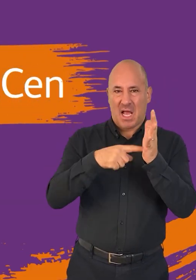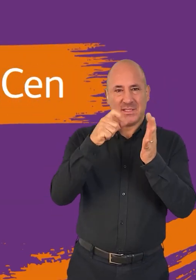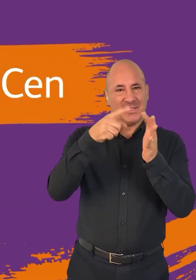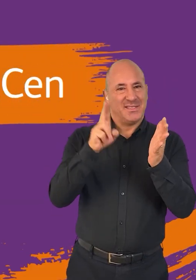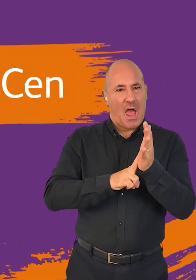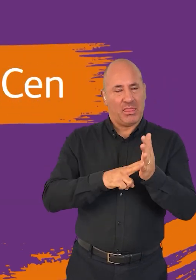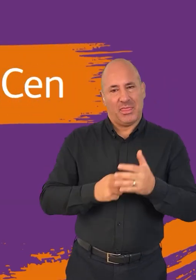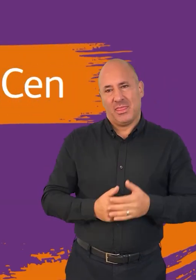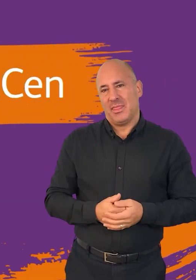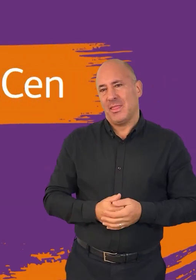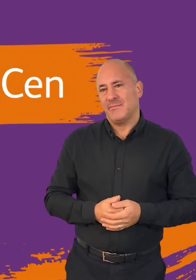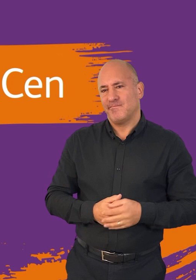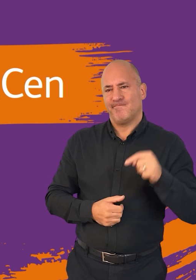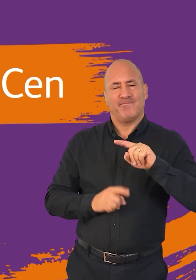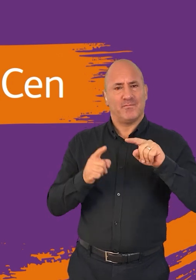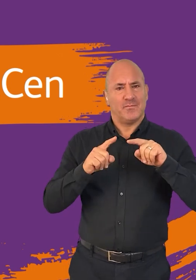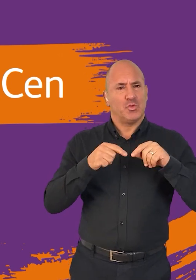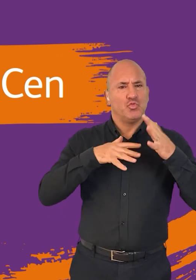NatSen.